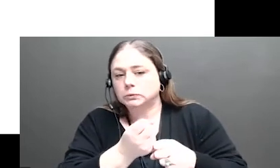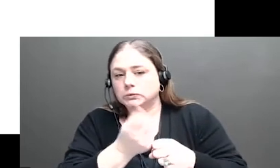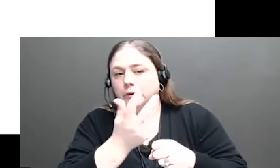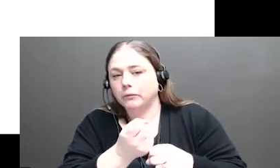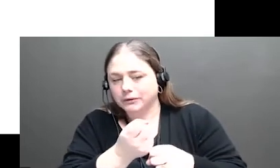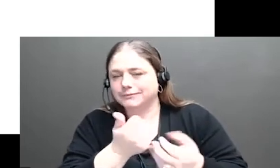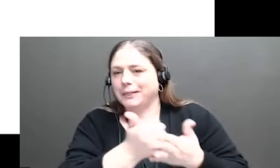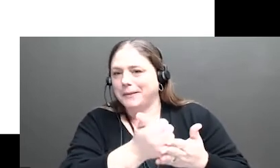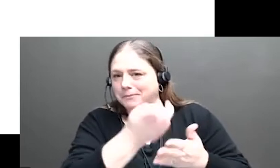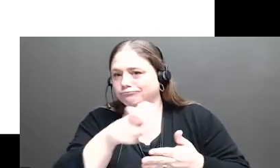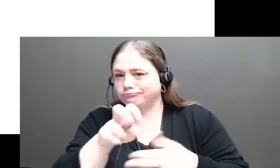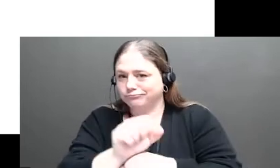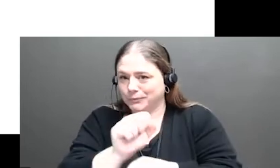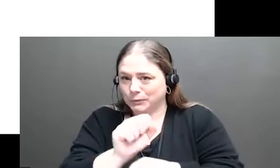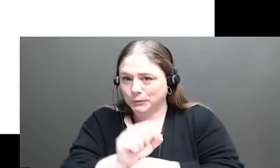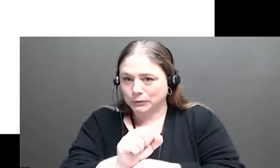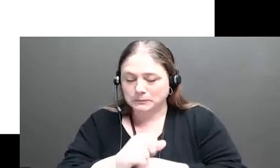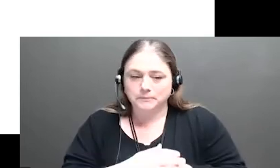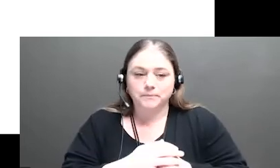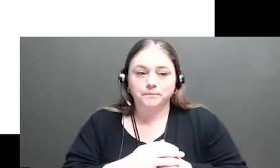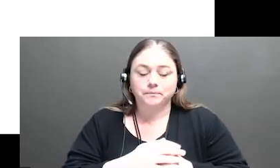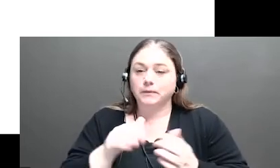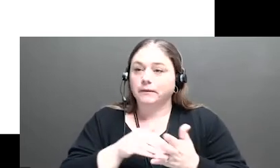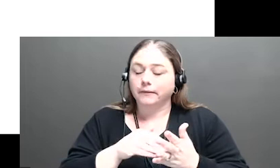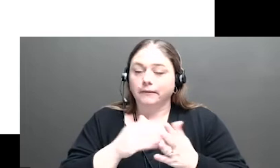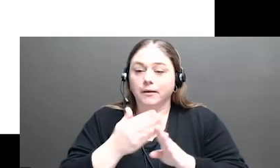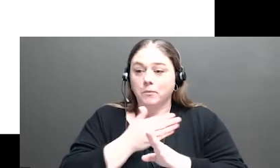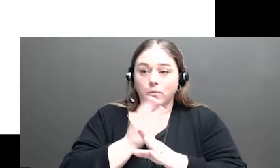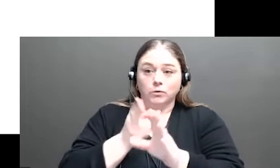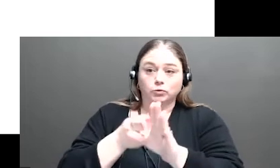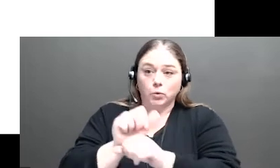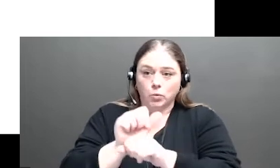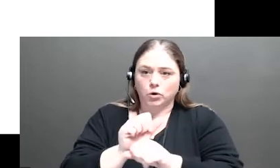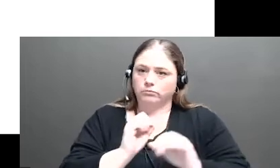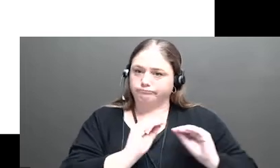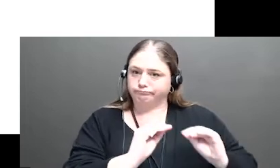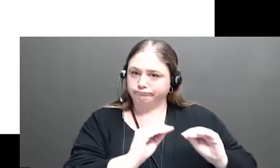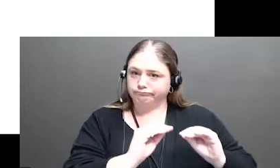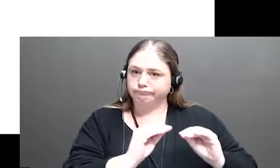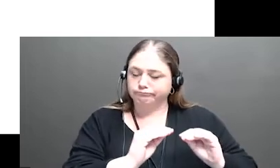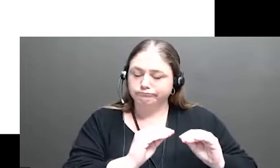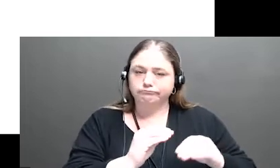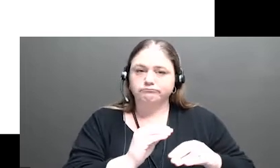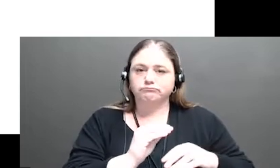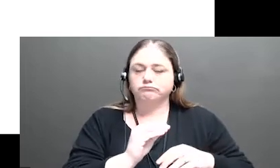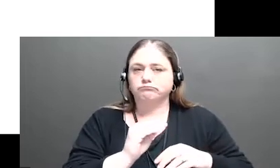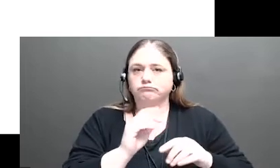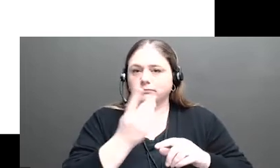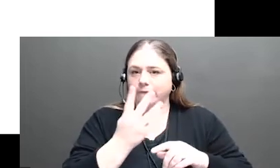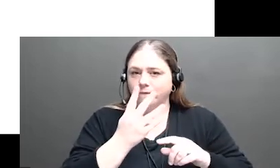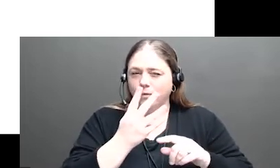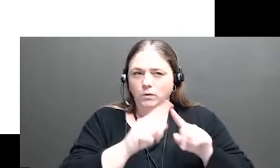our program. So we do offer pre-employment training across 4 cities in Ontario, in Montreal, and